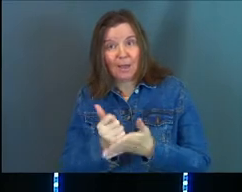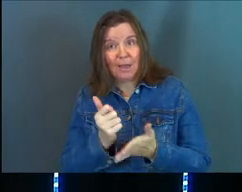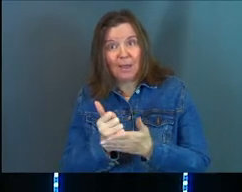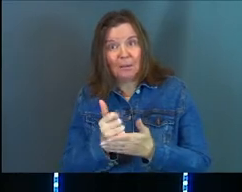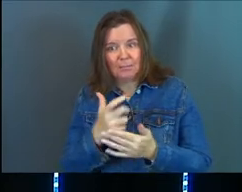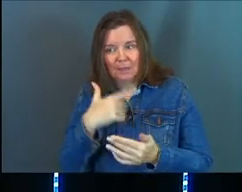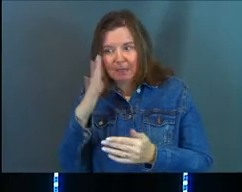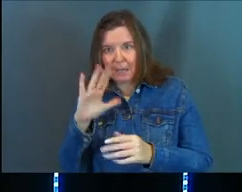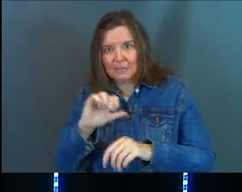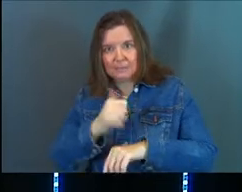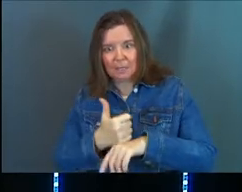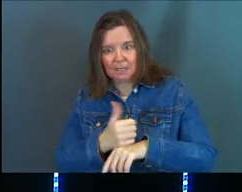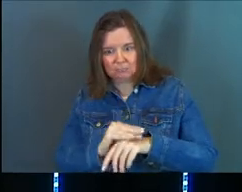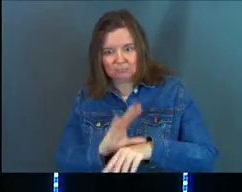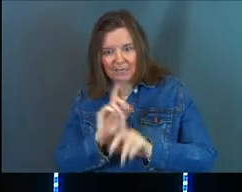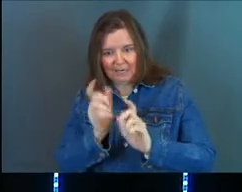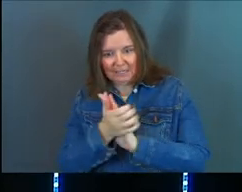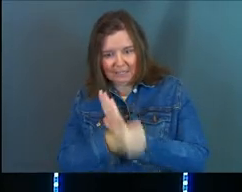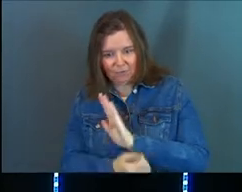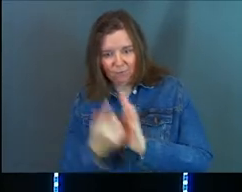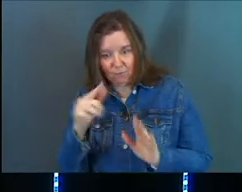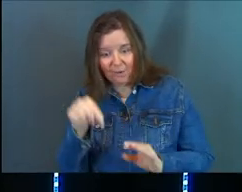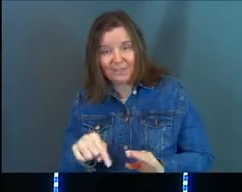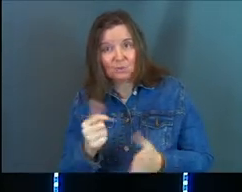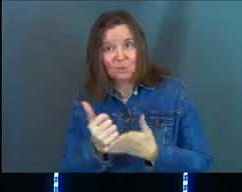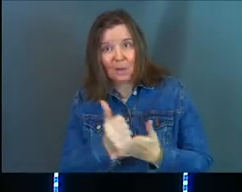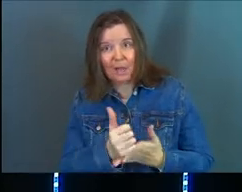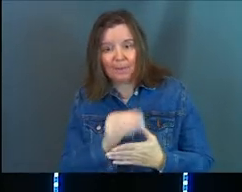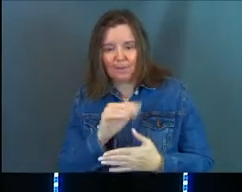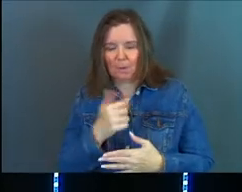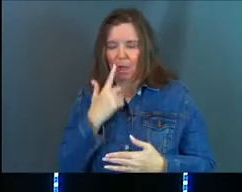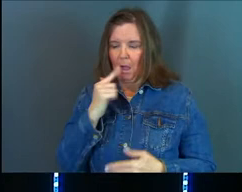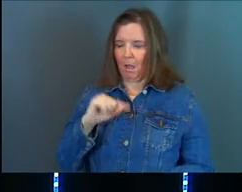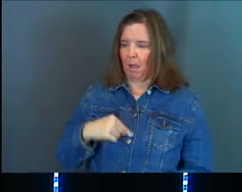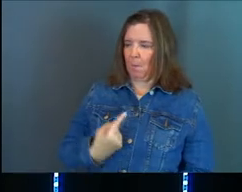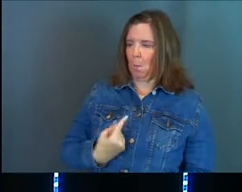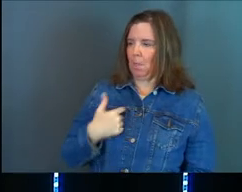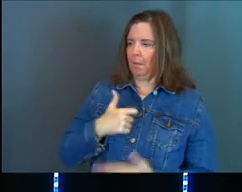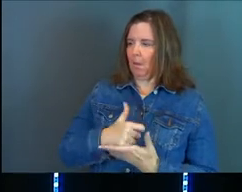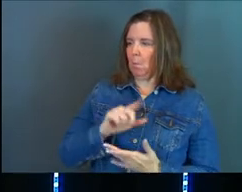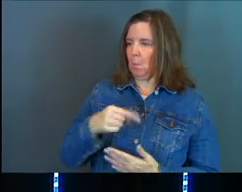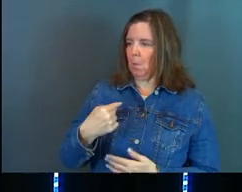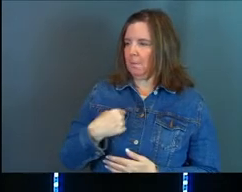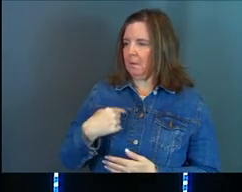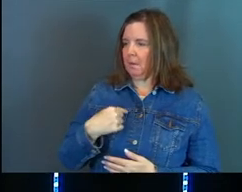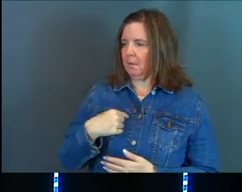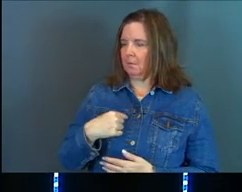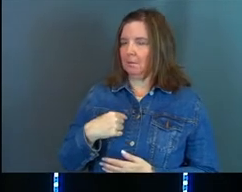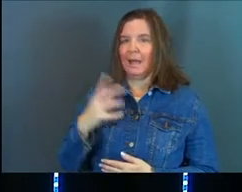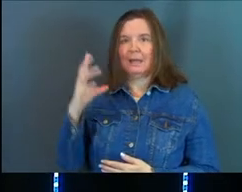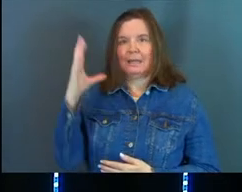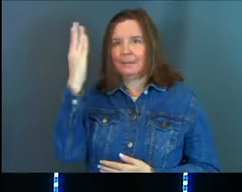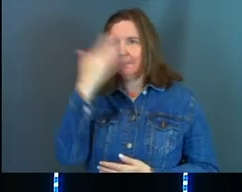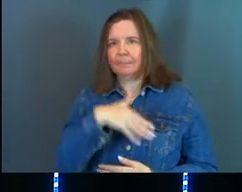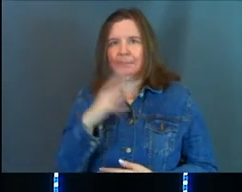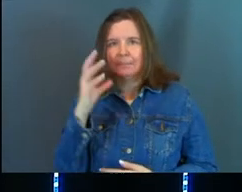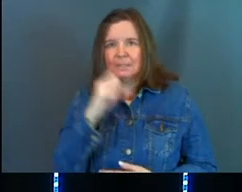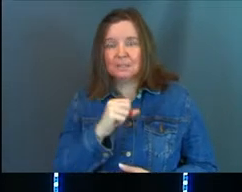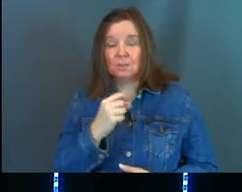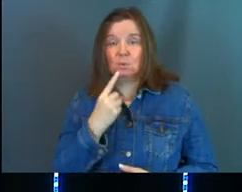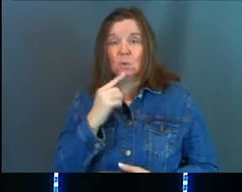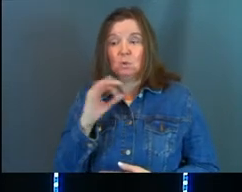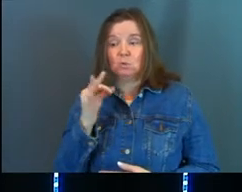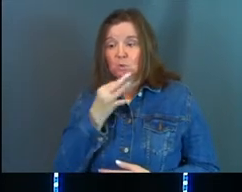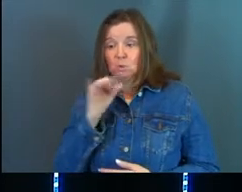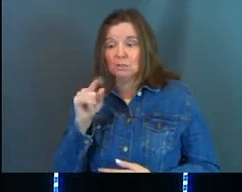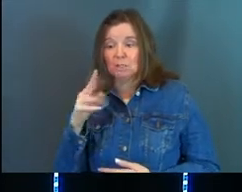there that God has built up and he's gifted them for this. And Moses thinks, I'm the man, and he misses it. So as soon as